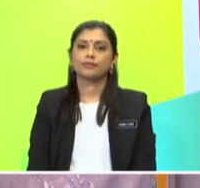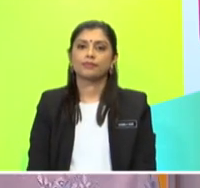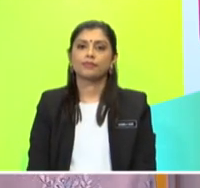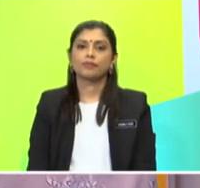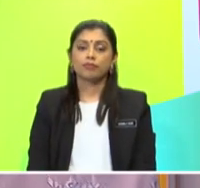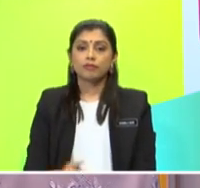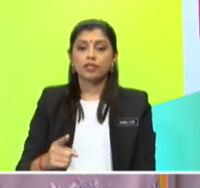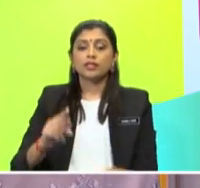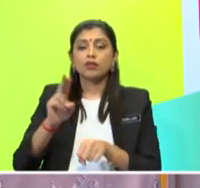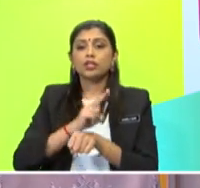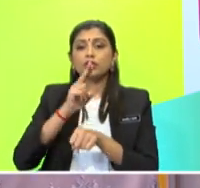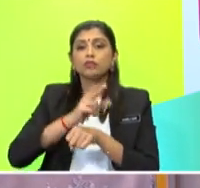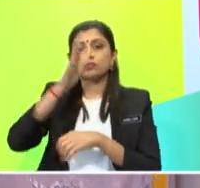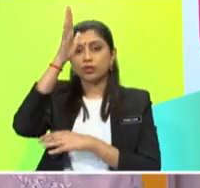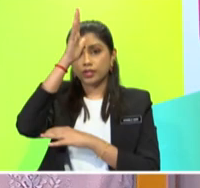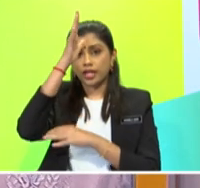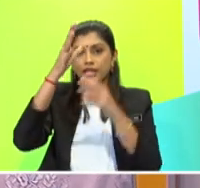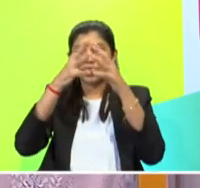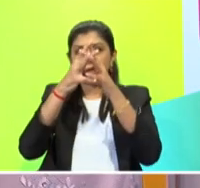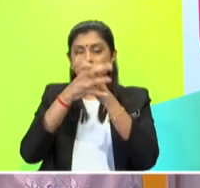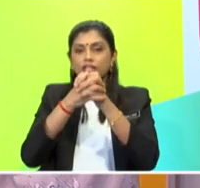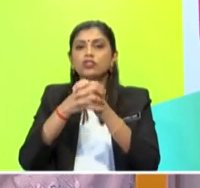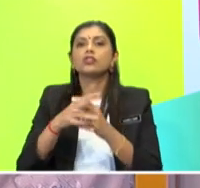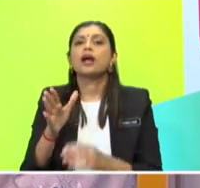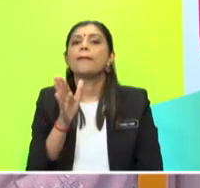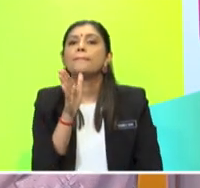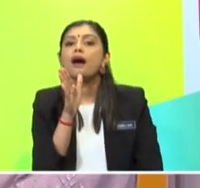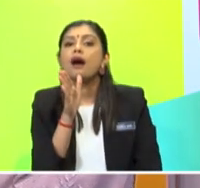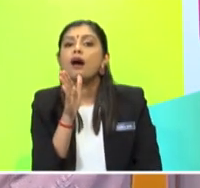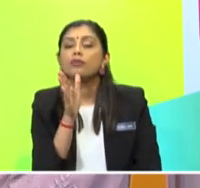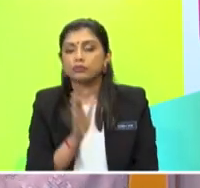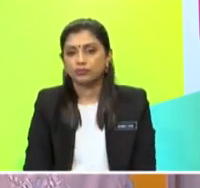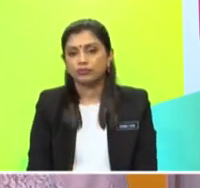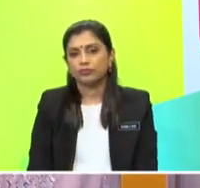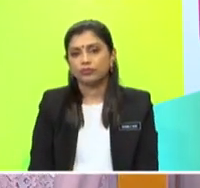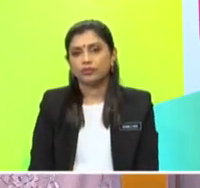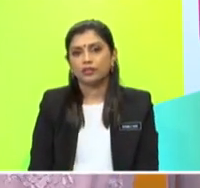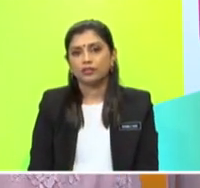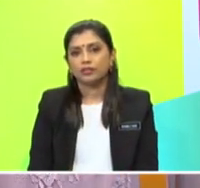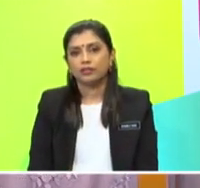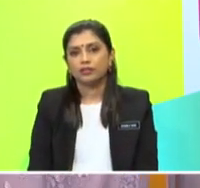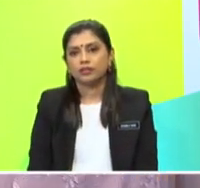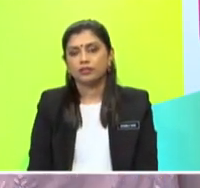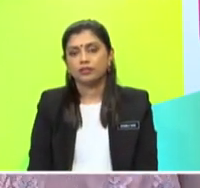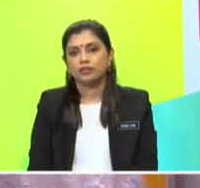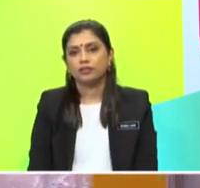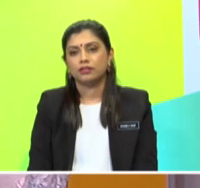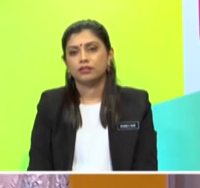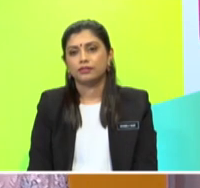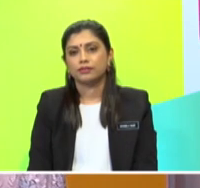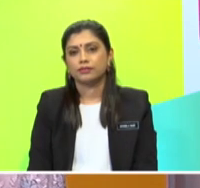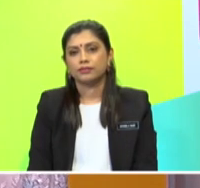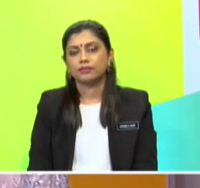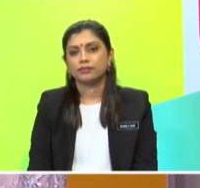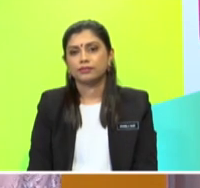mom. This is your firstborn child after dad teaches mom. Okay? Mm-hmm. Now, that's about it, Sean. Now, what are we going